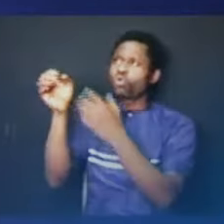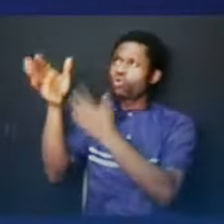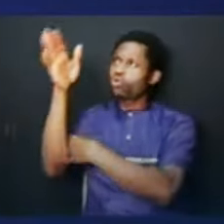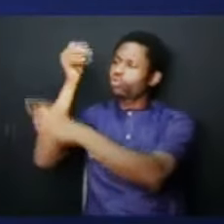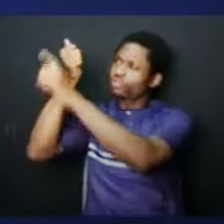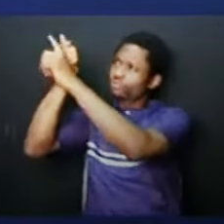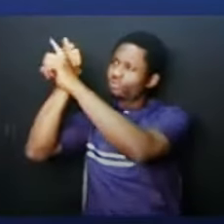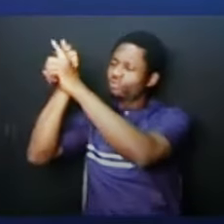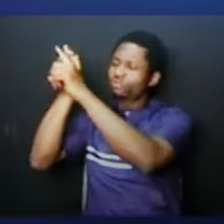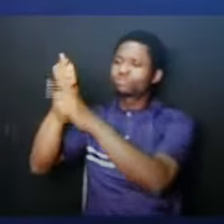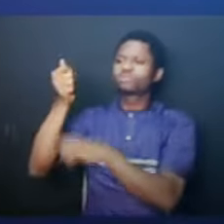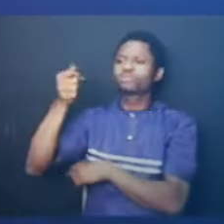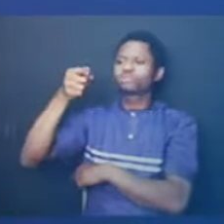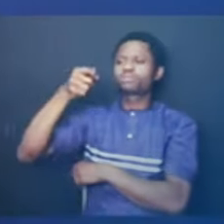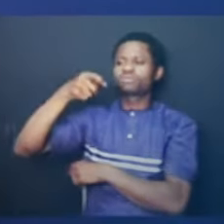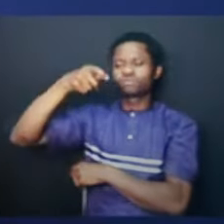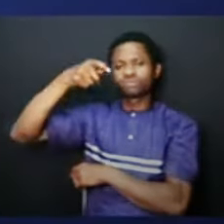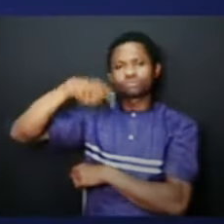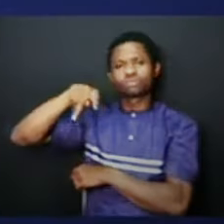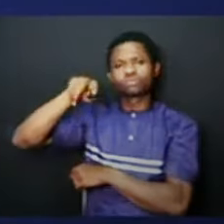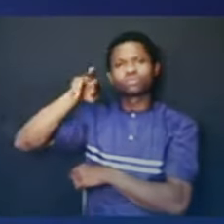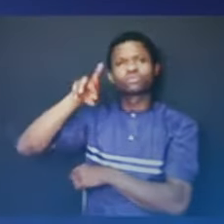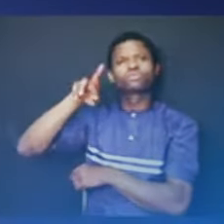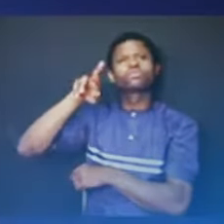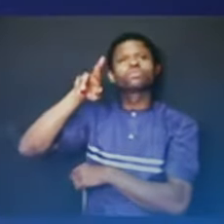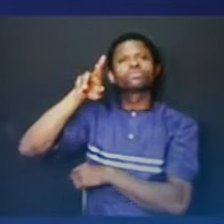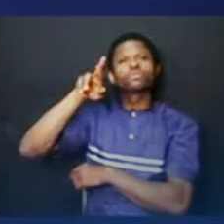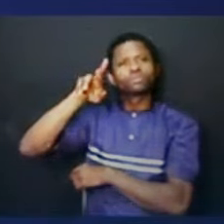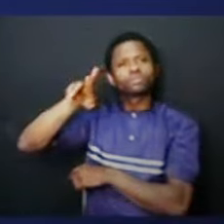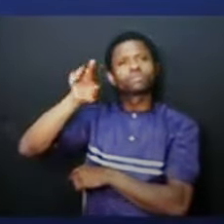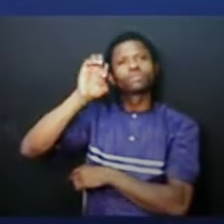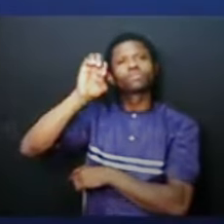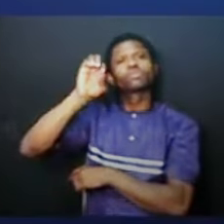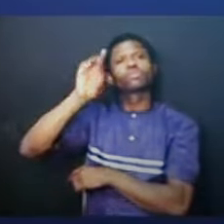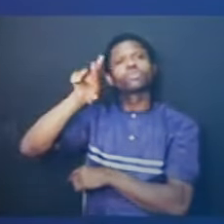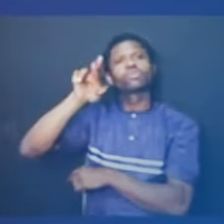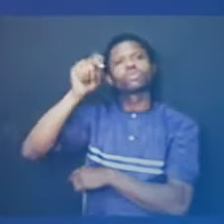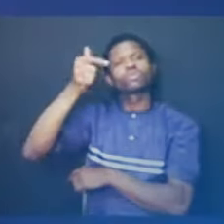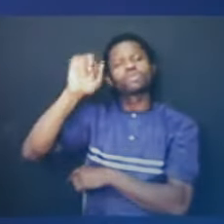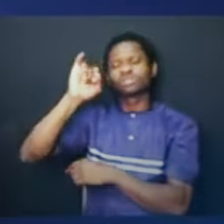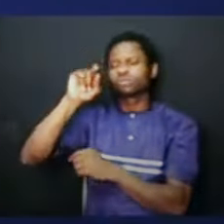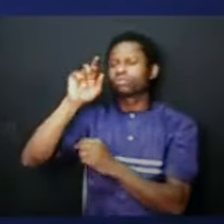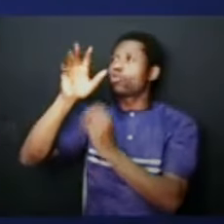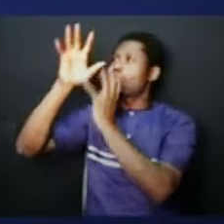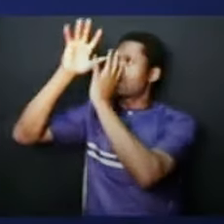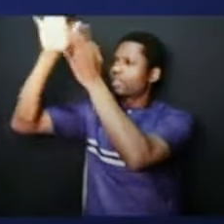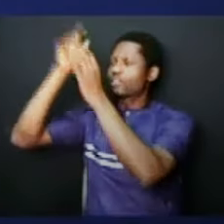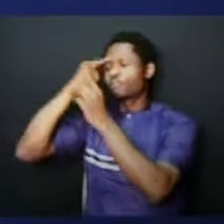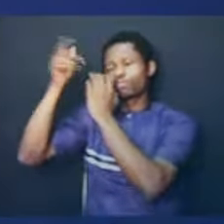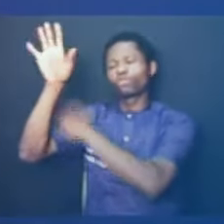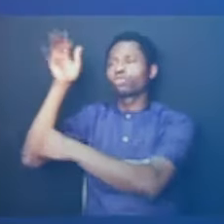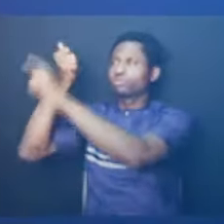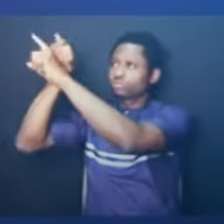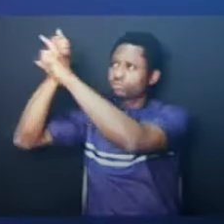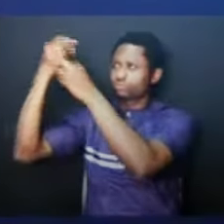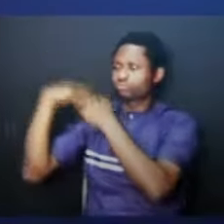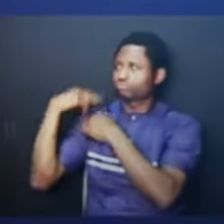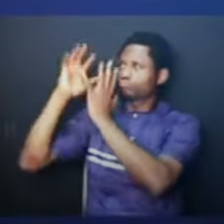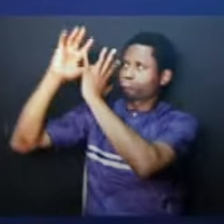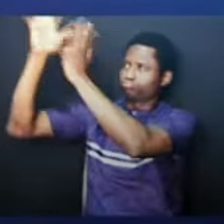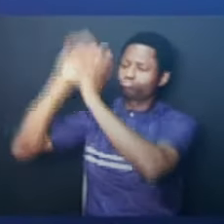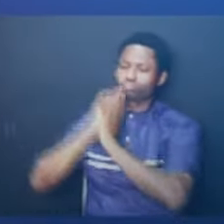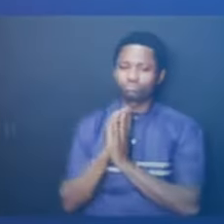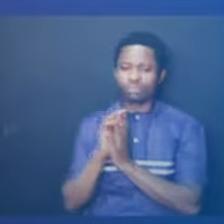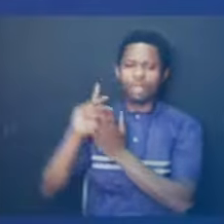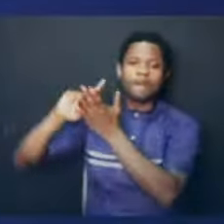vengeance is God's prerogative. We should just leave that for God. Let's take